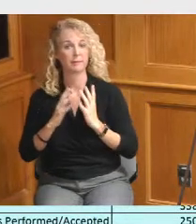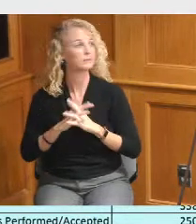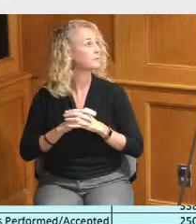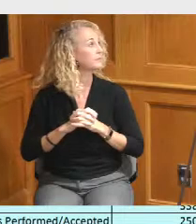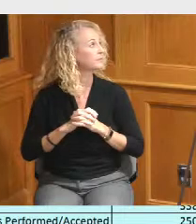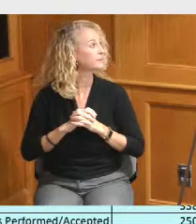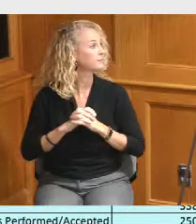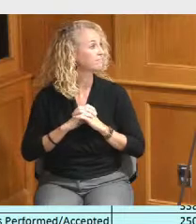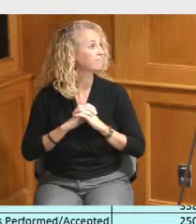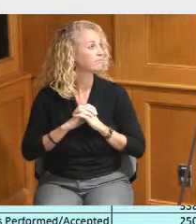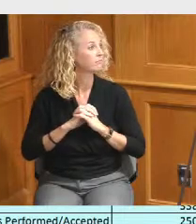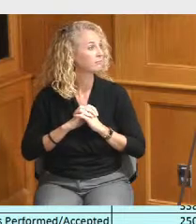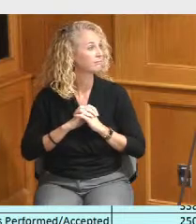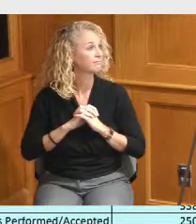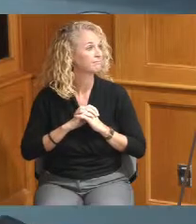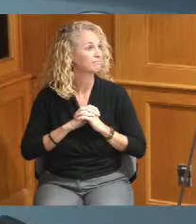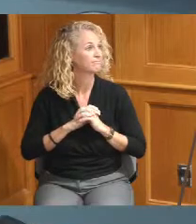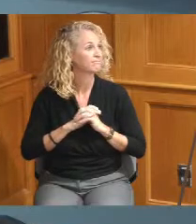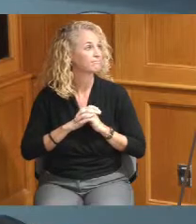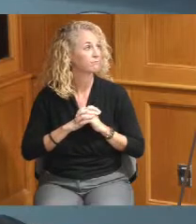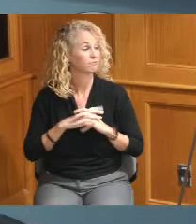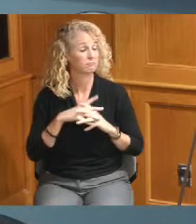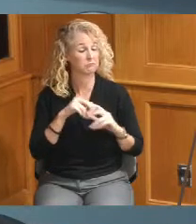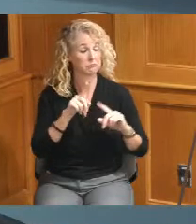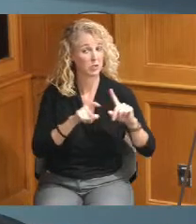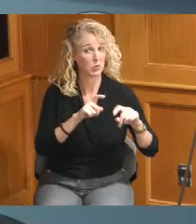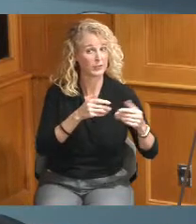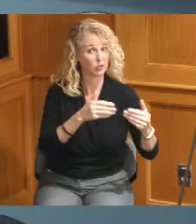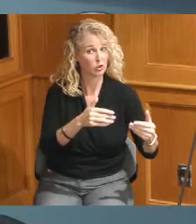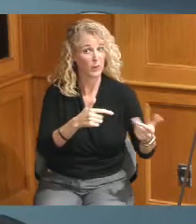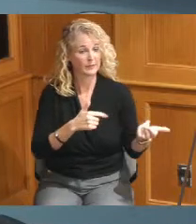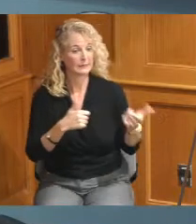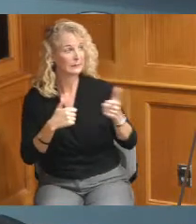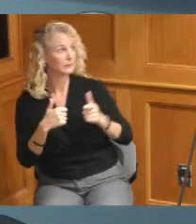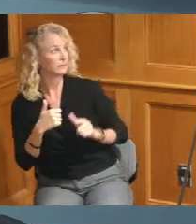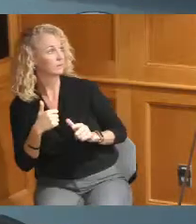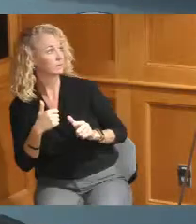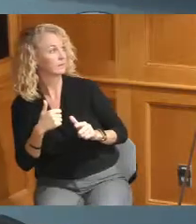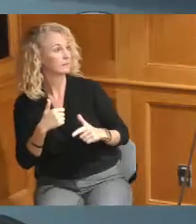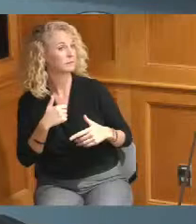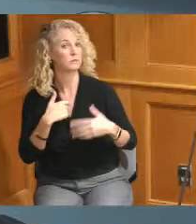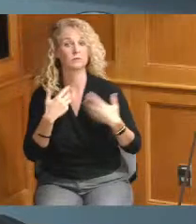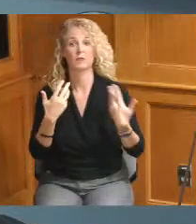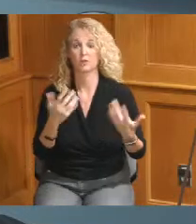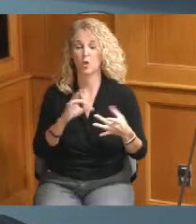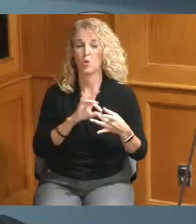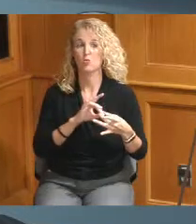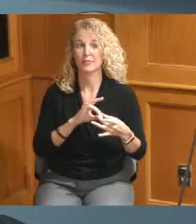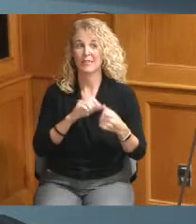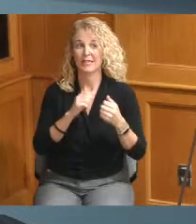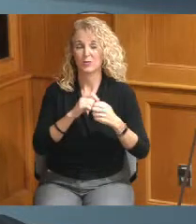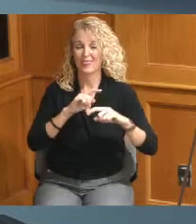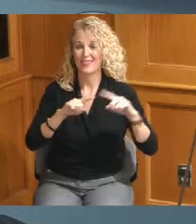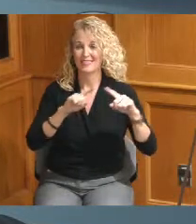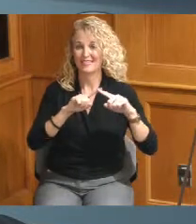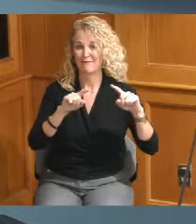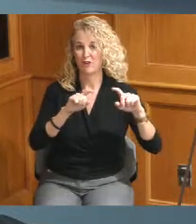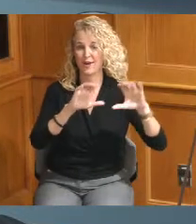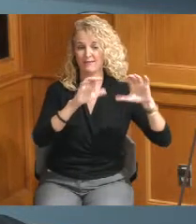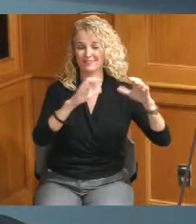And so, Commissioner, go ahead, and I've got a couple questions myself. Okay, as it relates to the categories that you